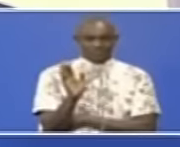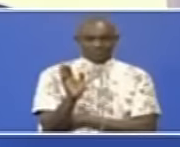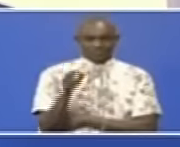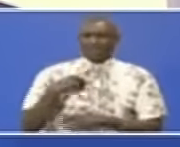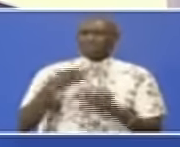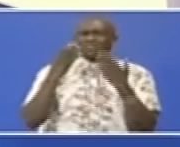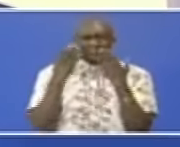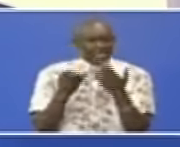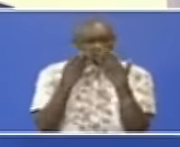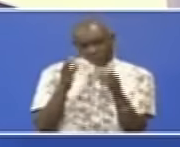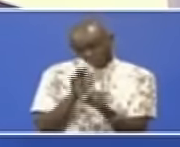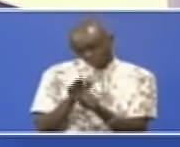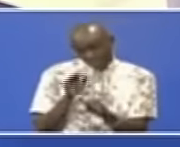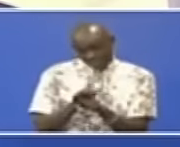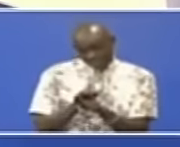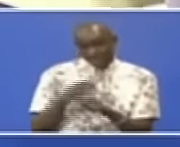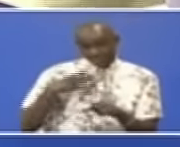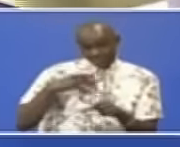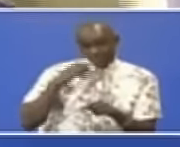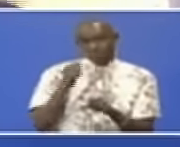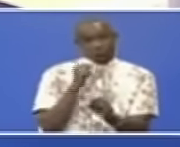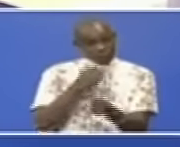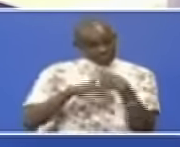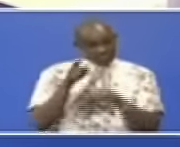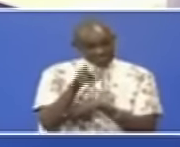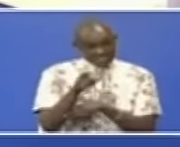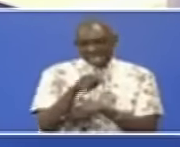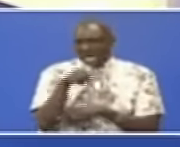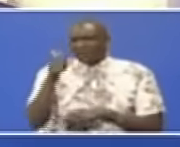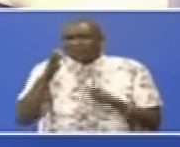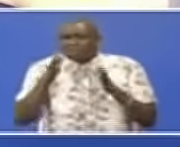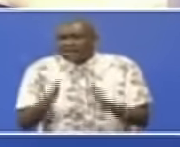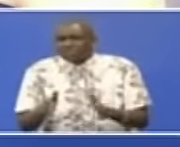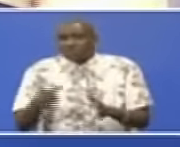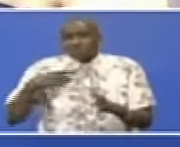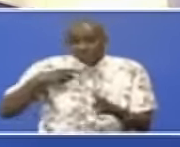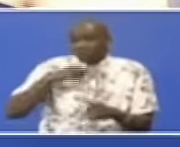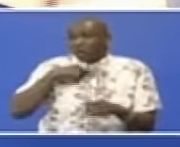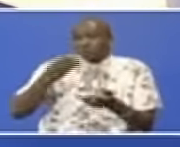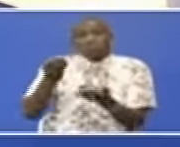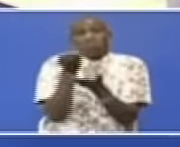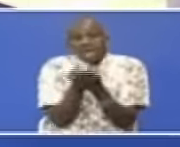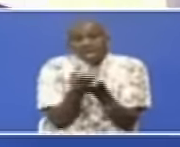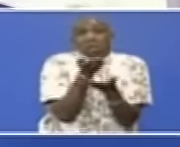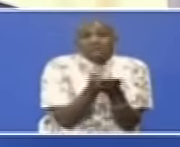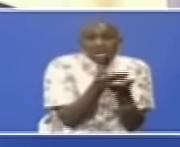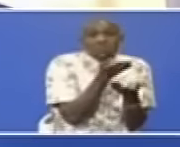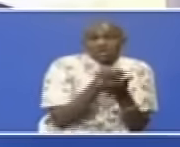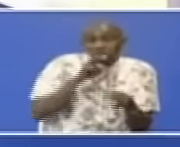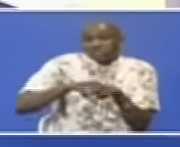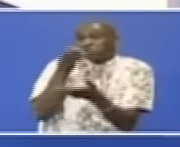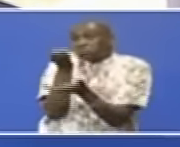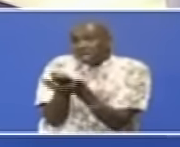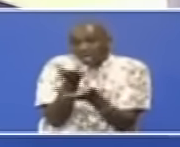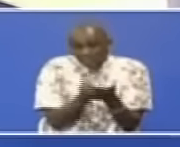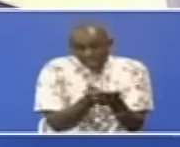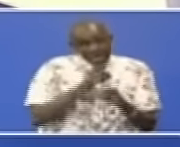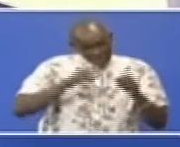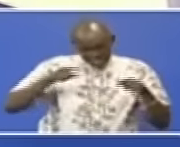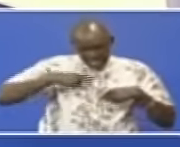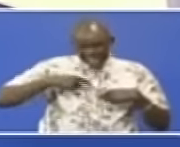Meshukuru sana kwa yenye wametutendea. Juu kuna mwingine utegemea upewa, utegemea ukaa barabara uomba,